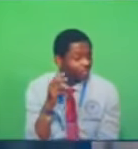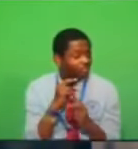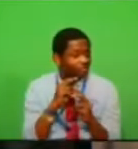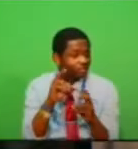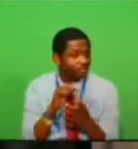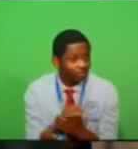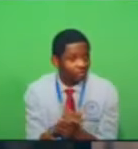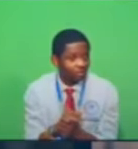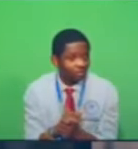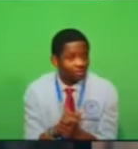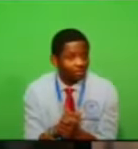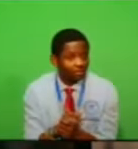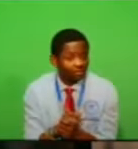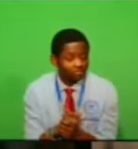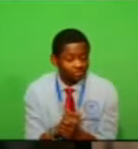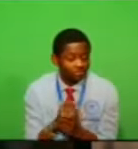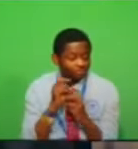obey thy father and mother